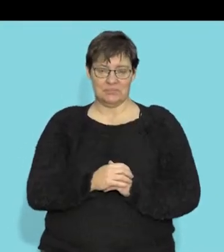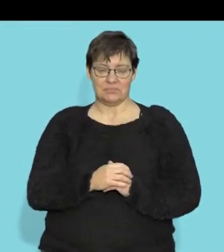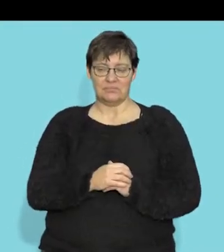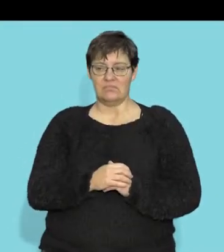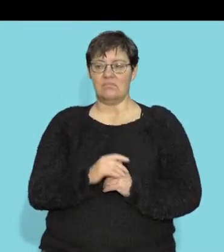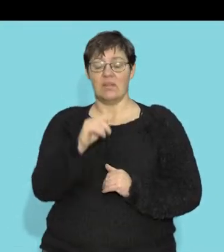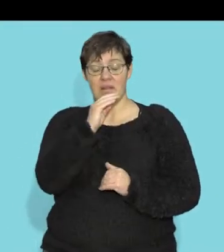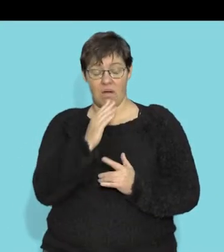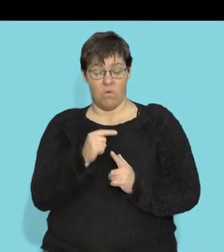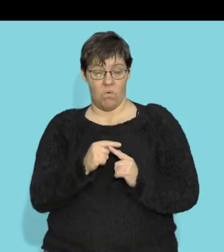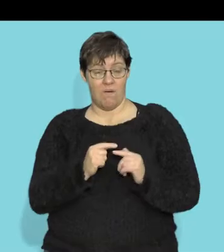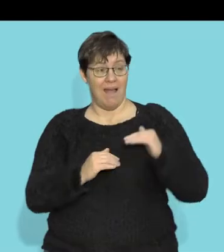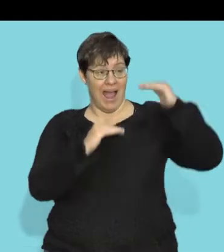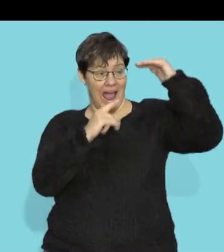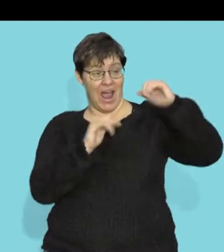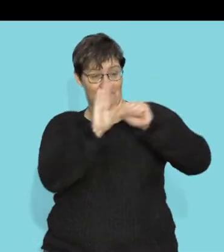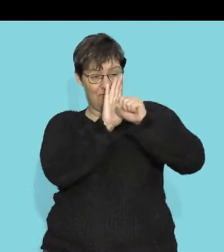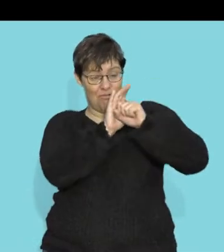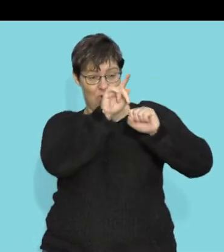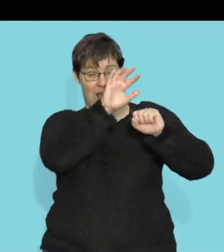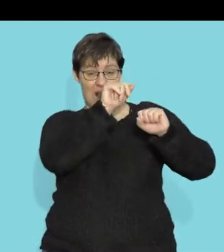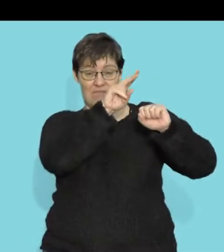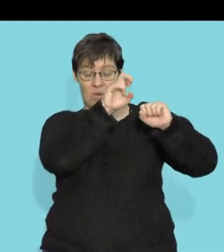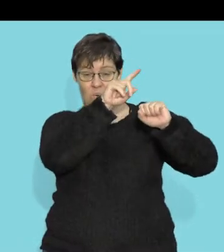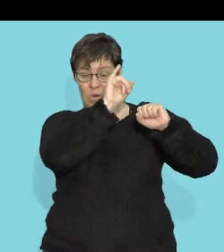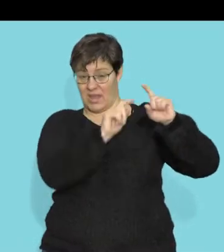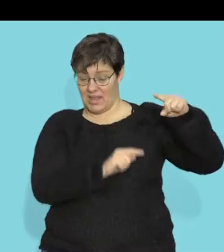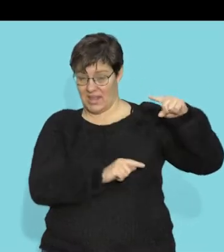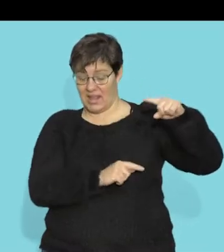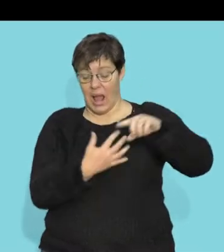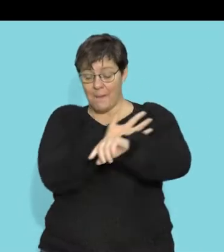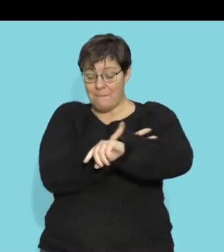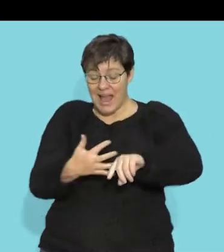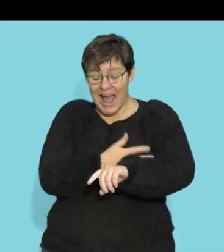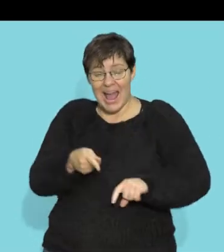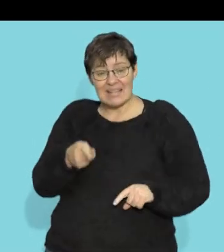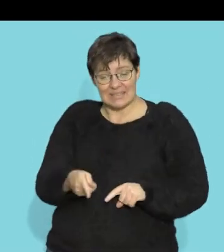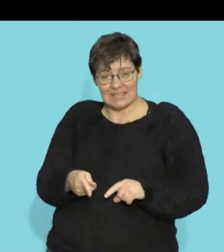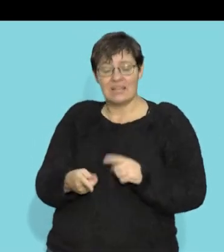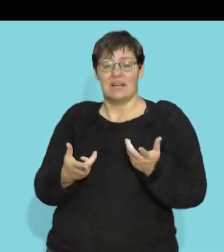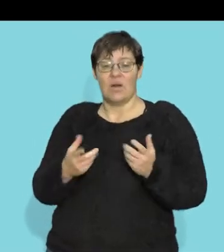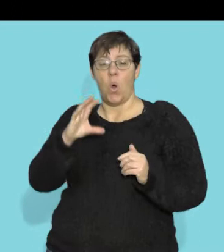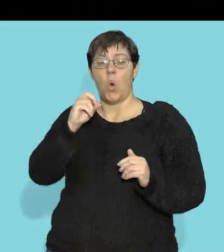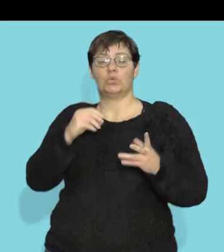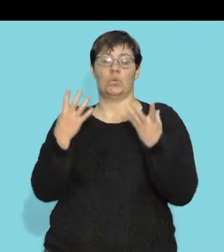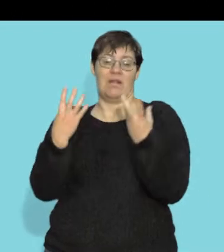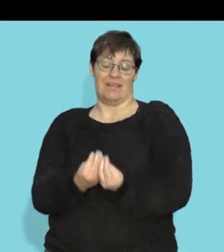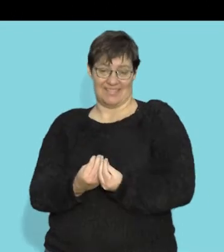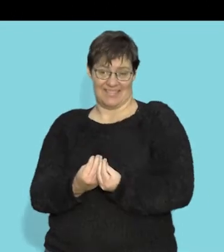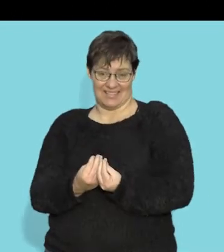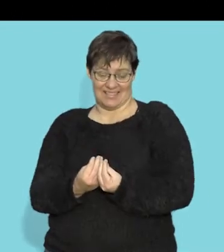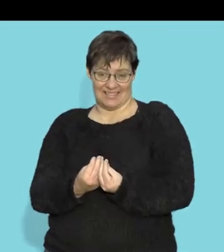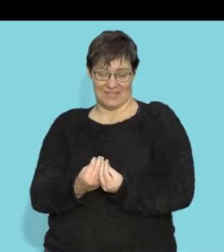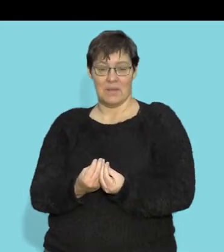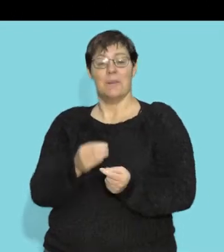concentration gradient. So if oxygen is high on this side, there's a lot of it on this side,